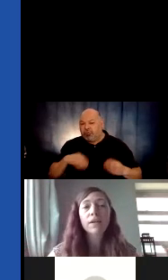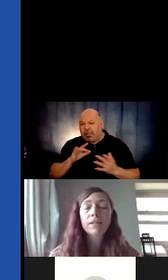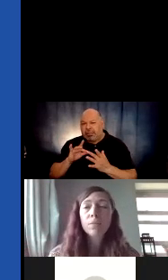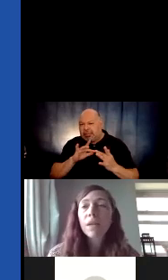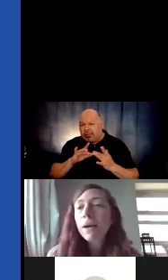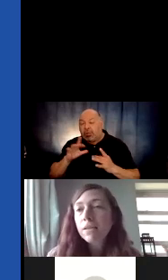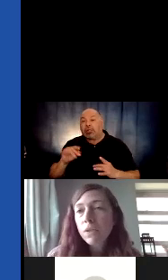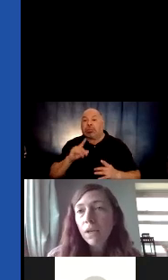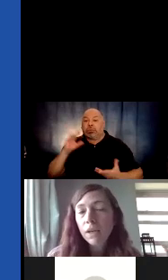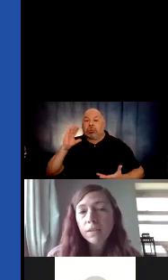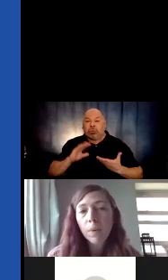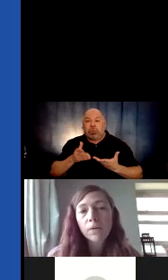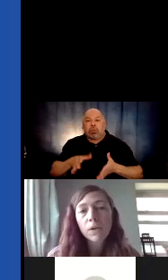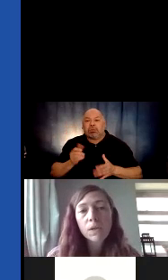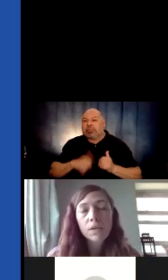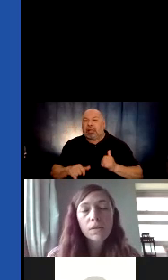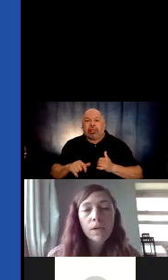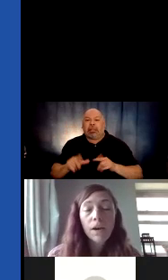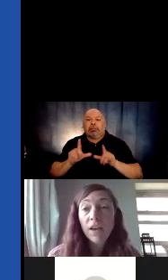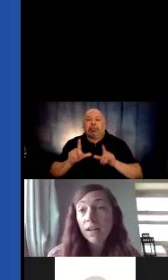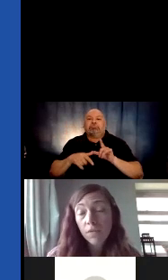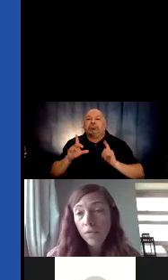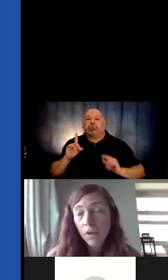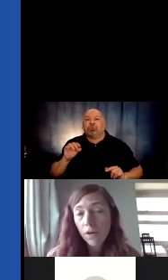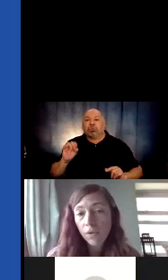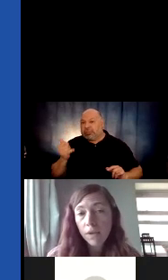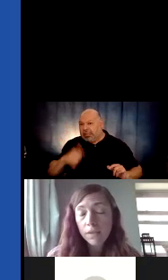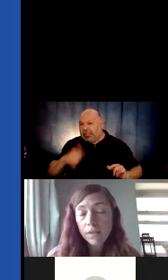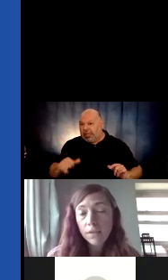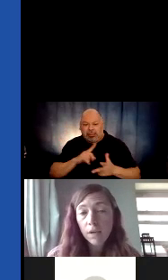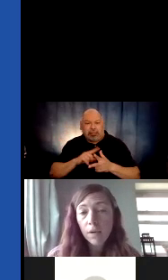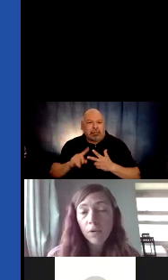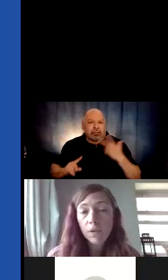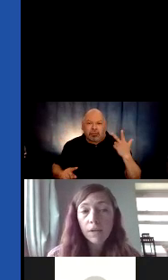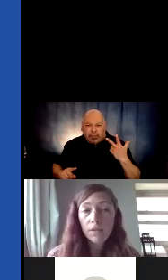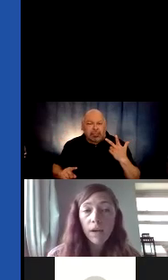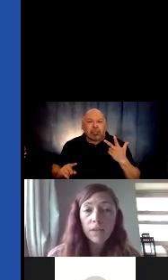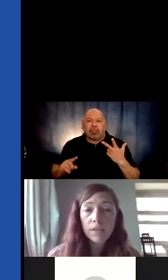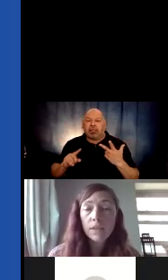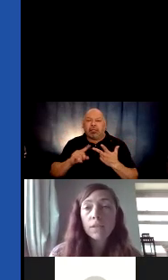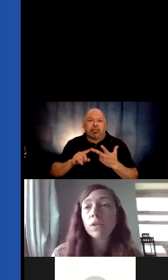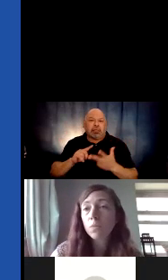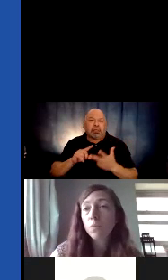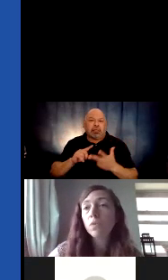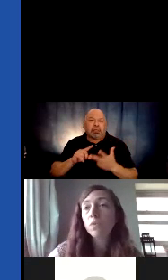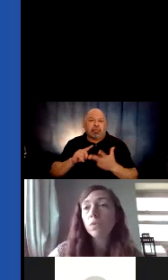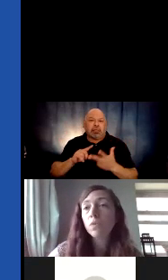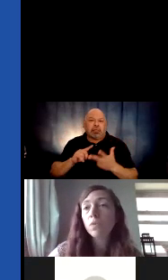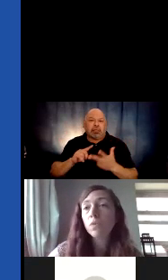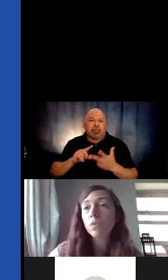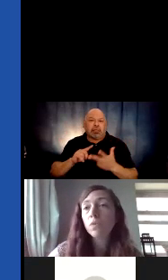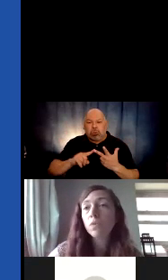right, to minimize losing any expired doses of any of the 3 authorized COVID-19 vaccines. And this includes